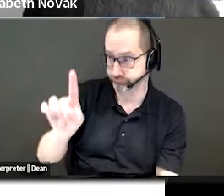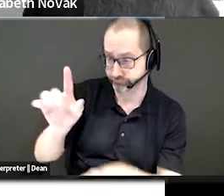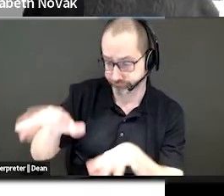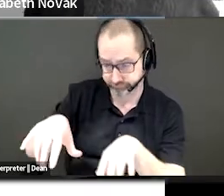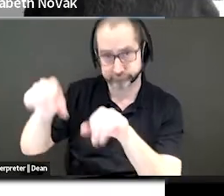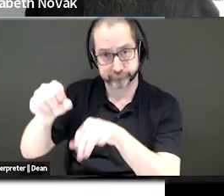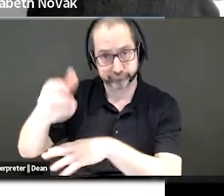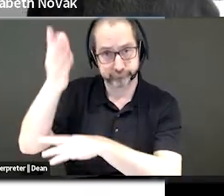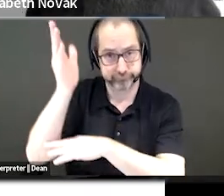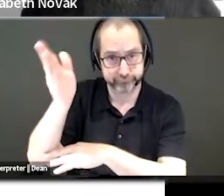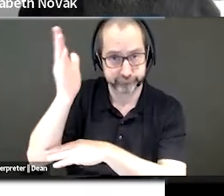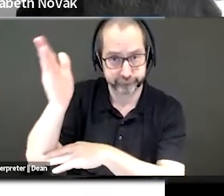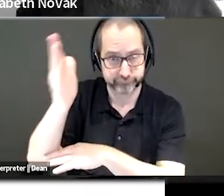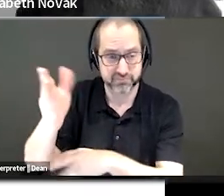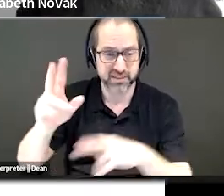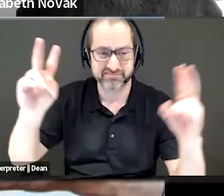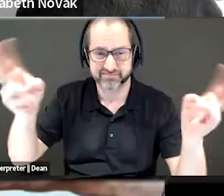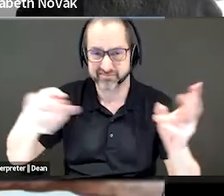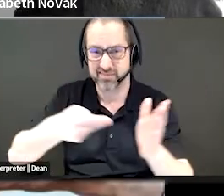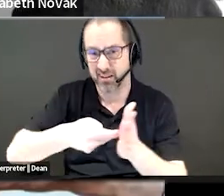honest conversations.